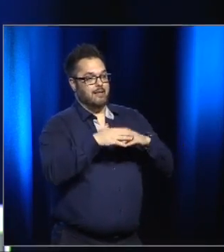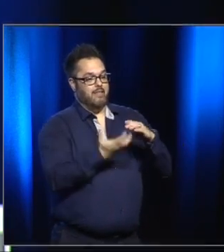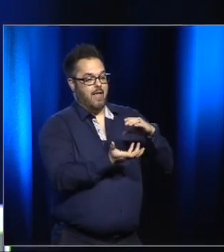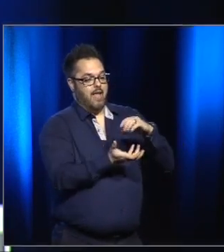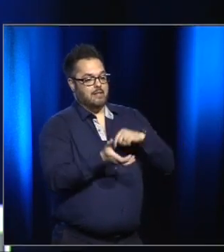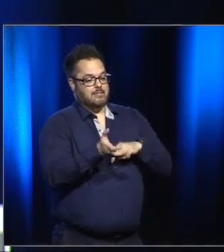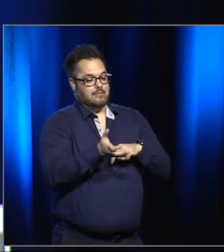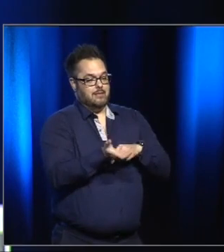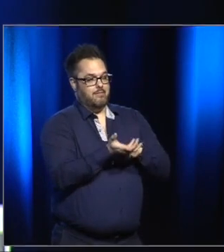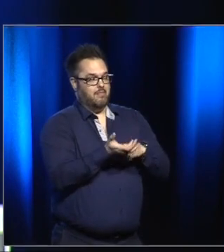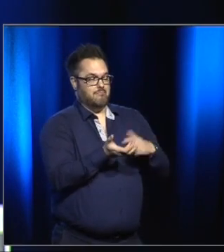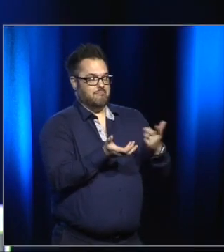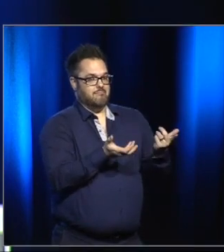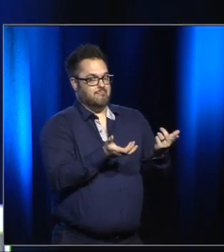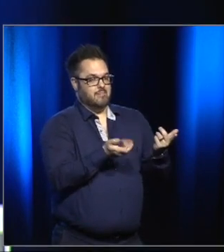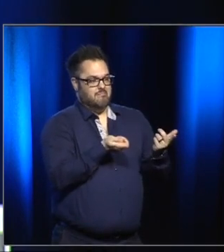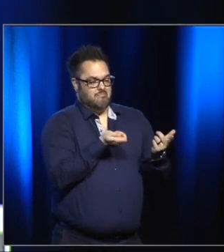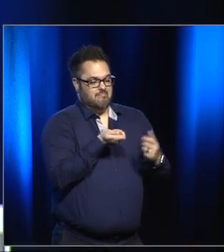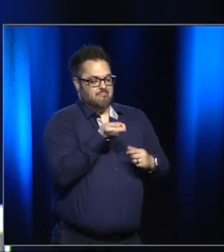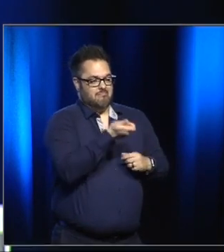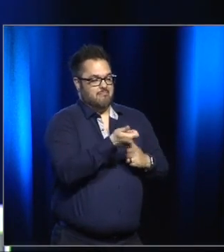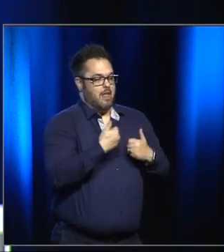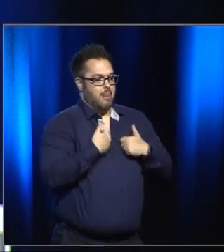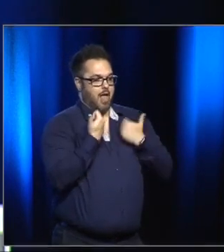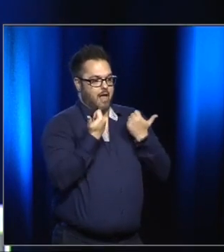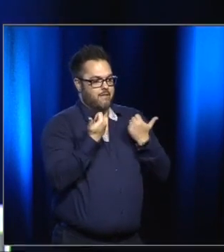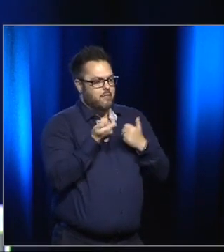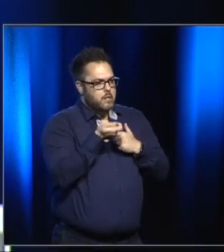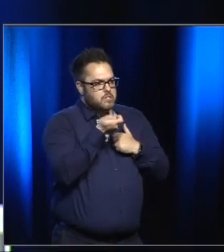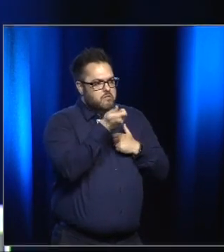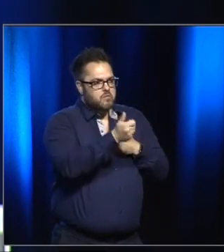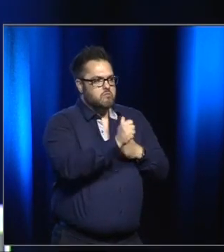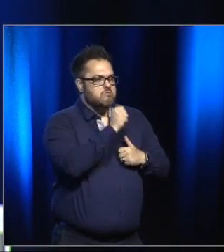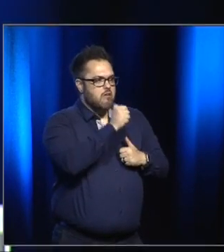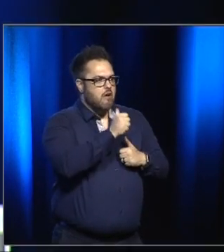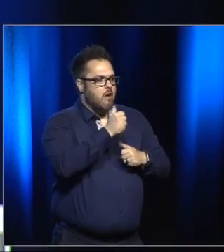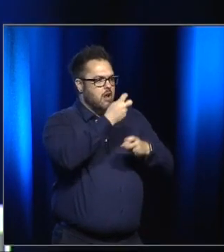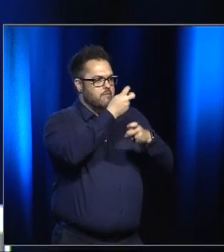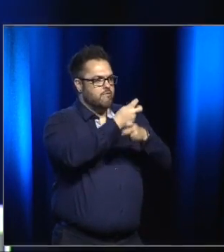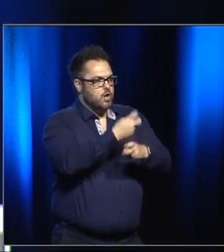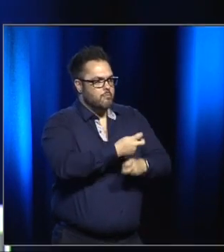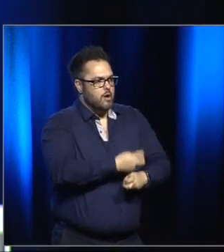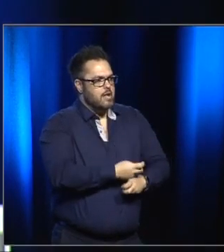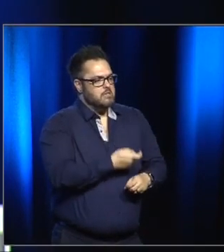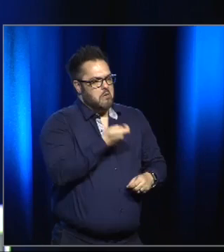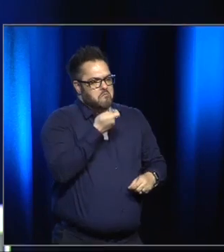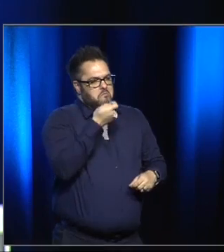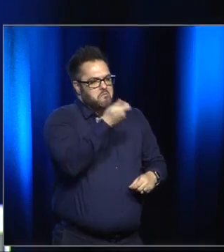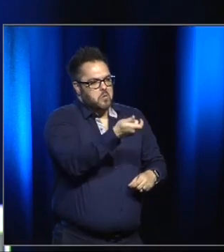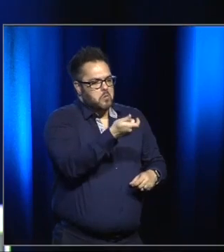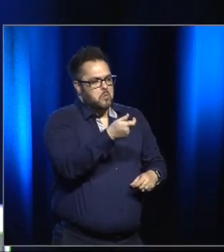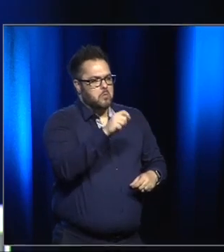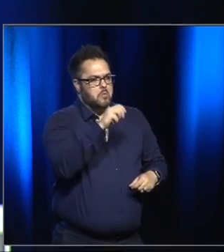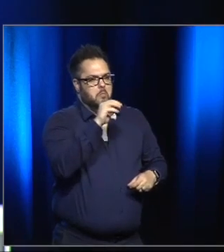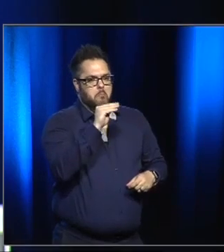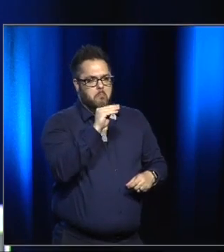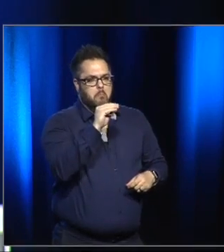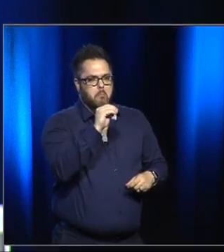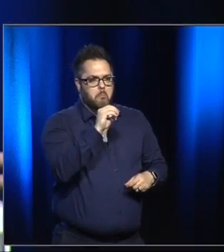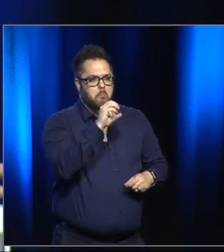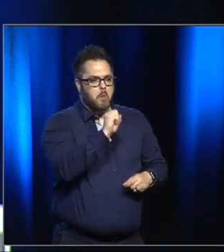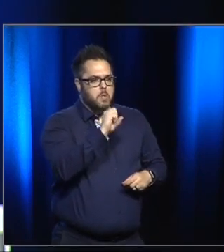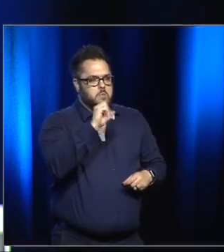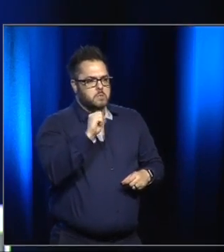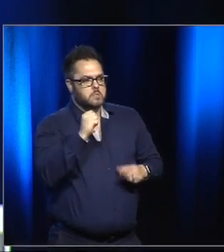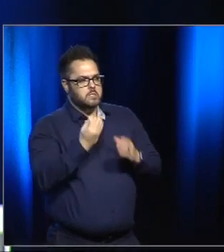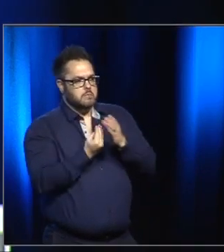no life. There's a few invertebrates, a few mosses, but it's effectively barren. And I can say